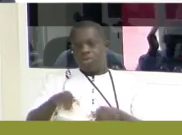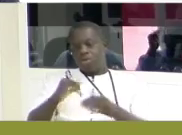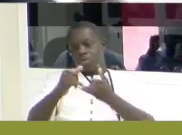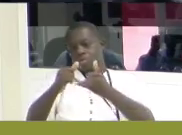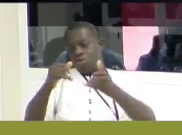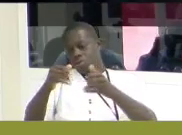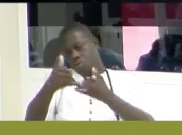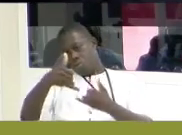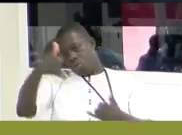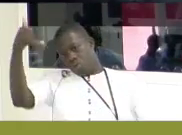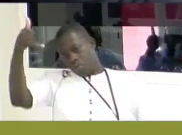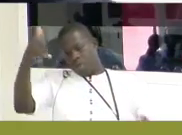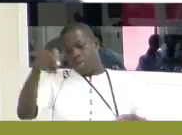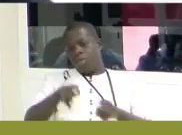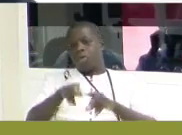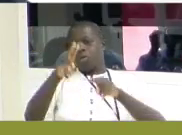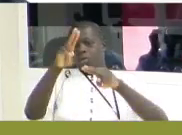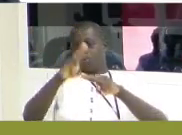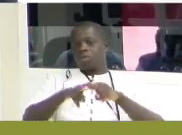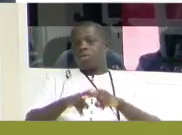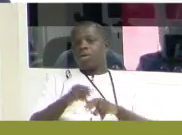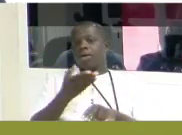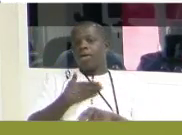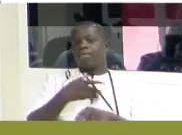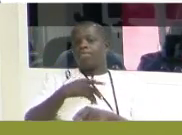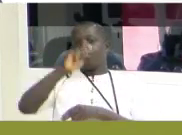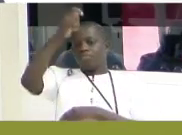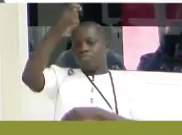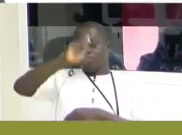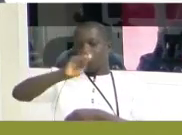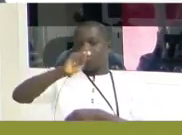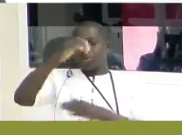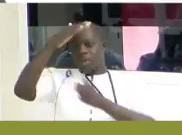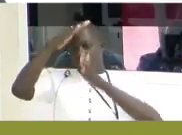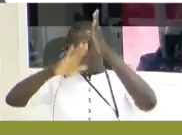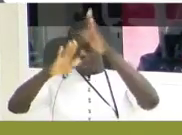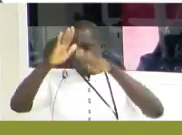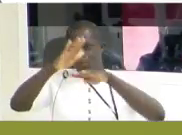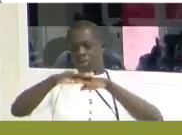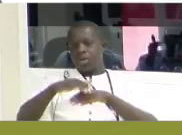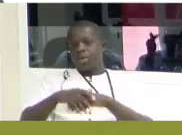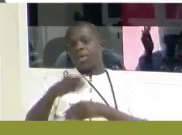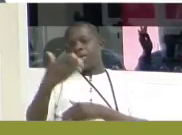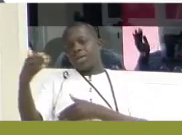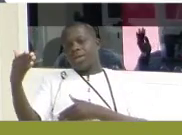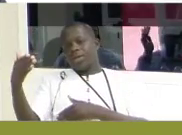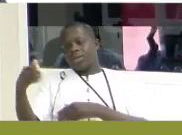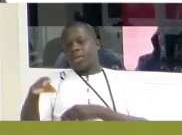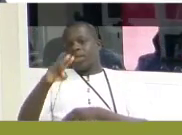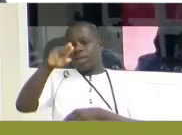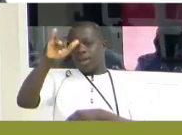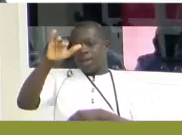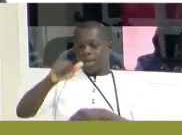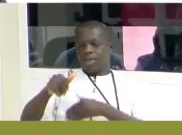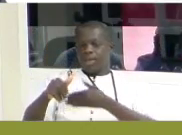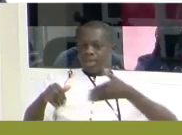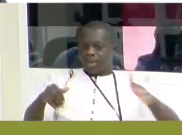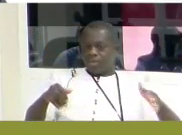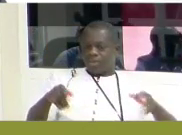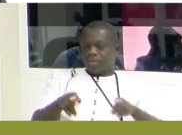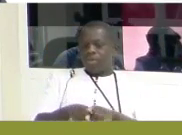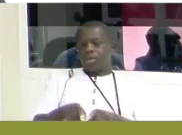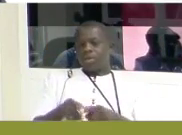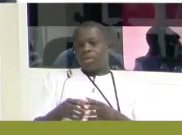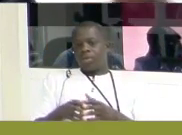head. You have the NIA on the left, the police army on the right-hand side. So I was basically at the head of the table. And where was